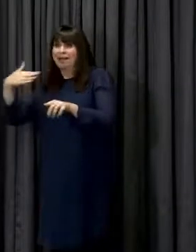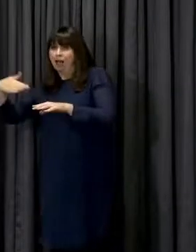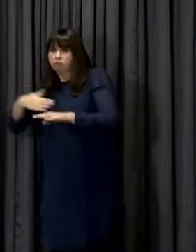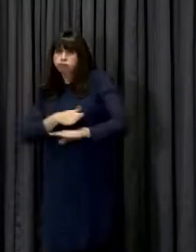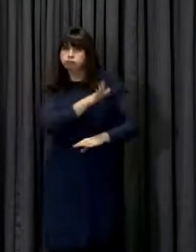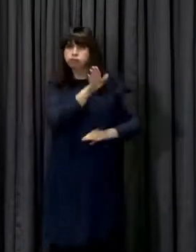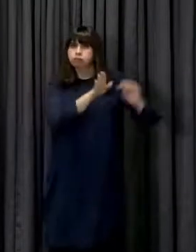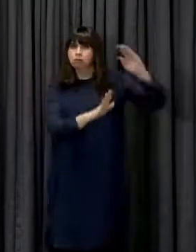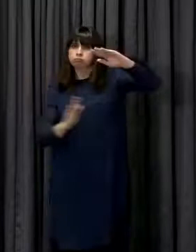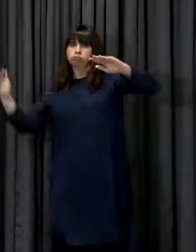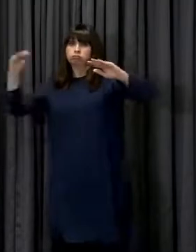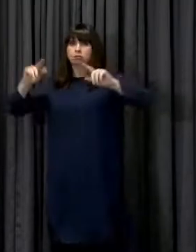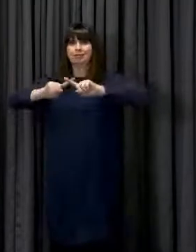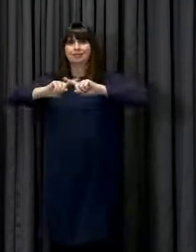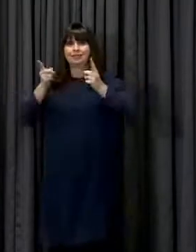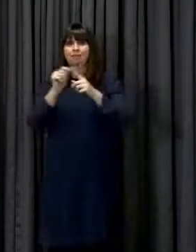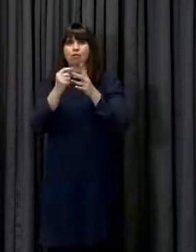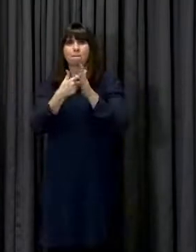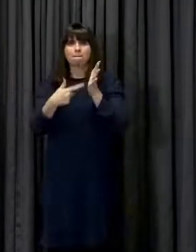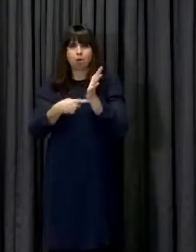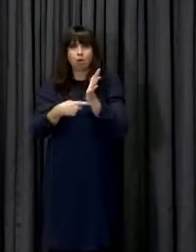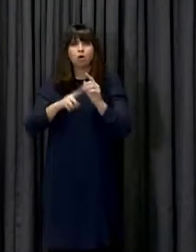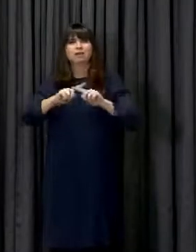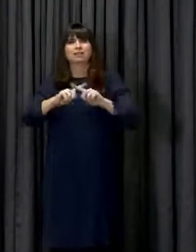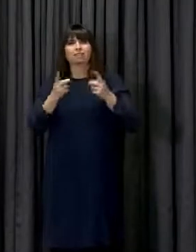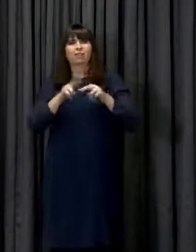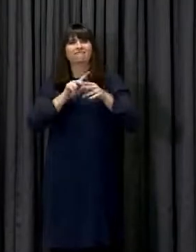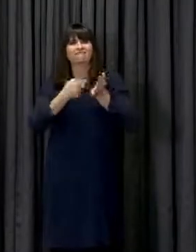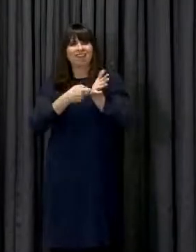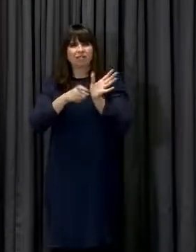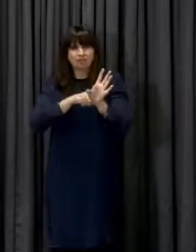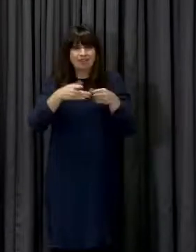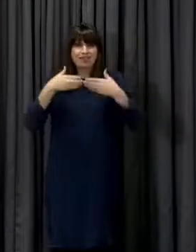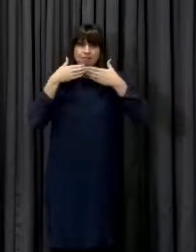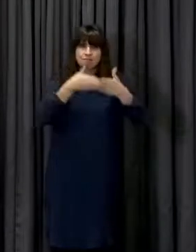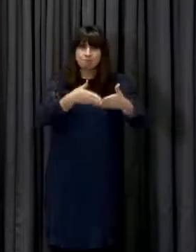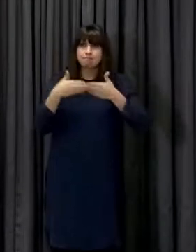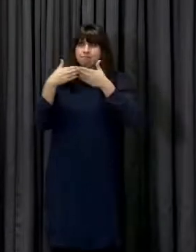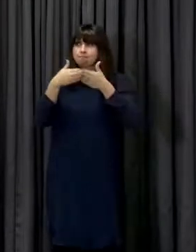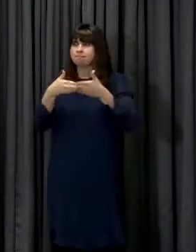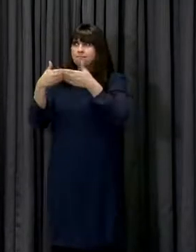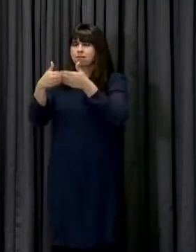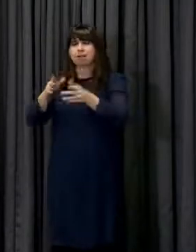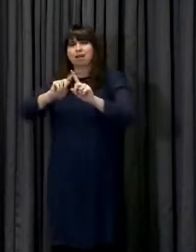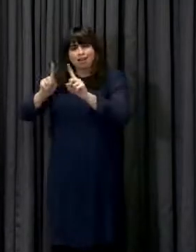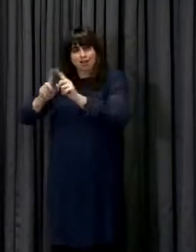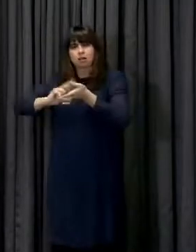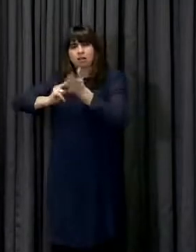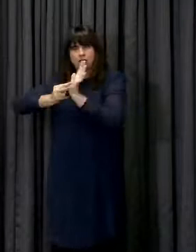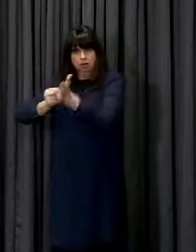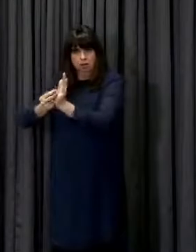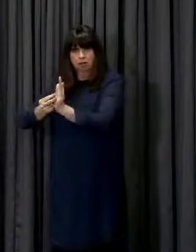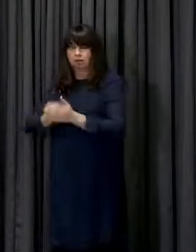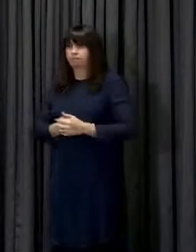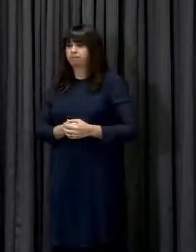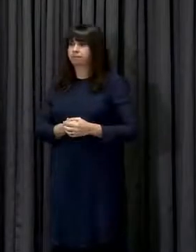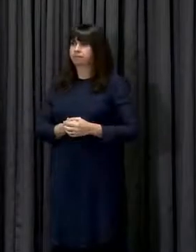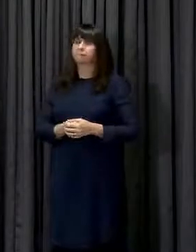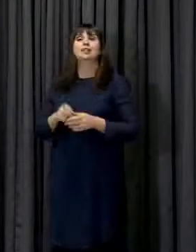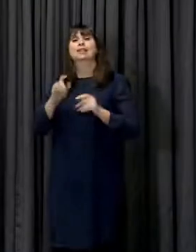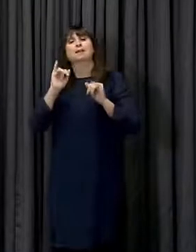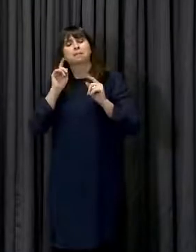previous challenges over ferryless ferry companies and whether they could rely on the UK government to put all of those arrangements in place.